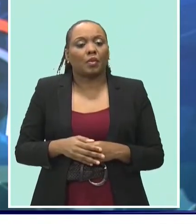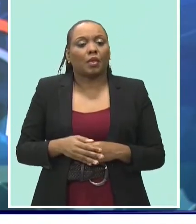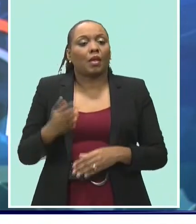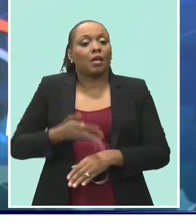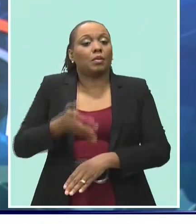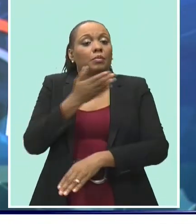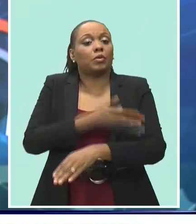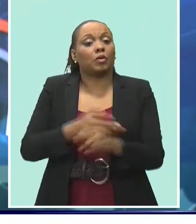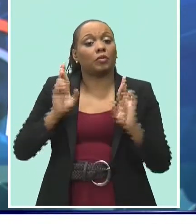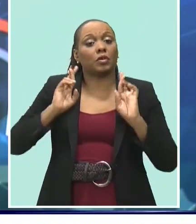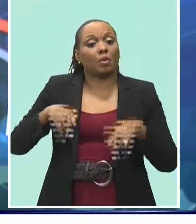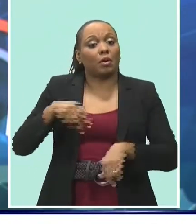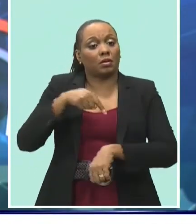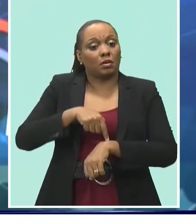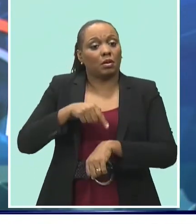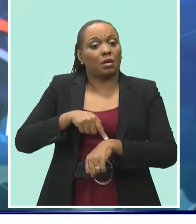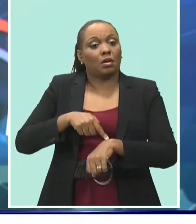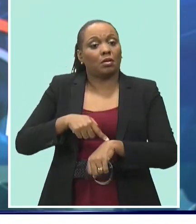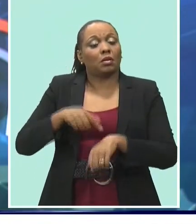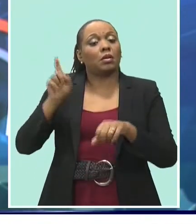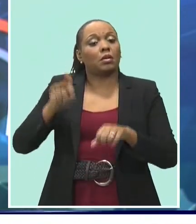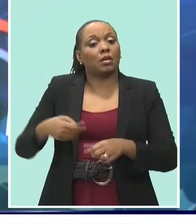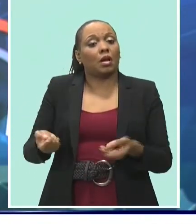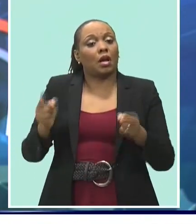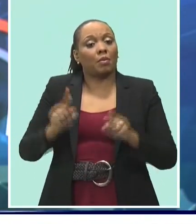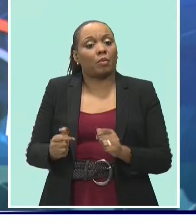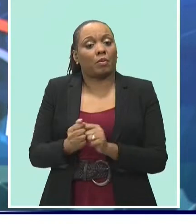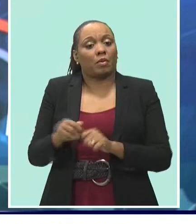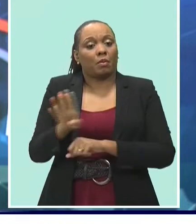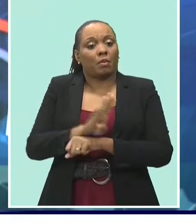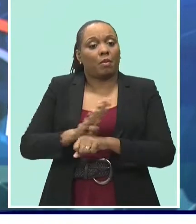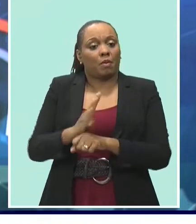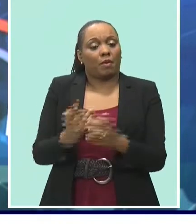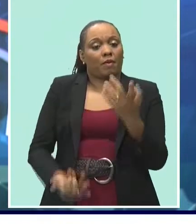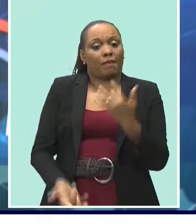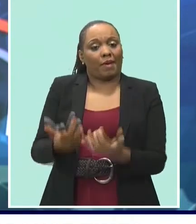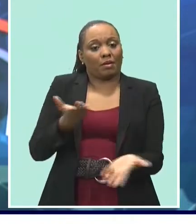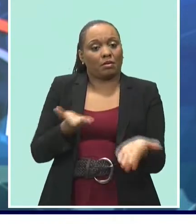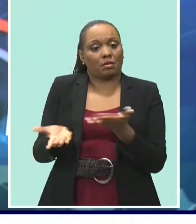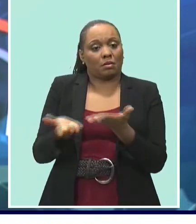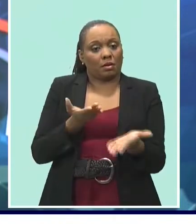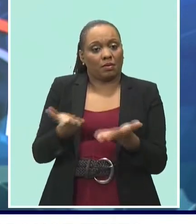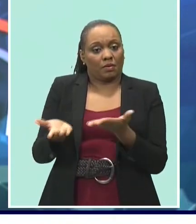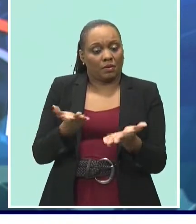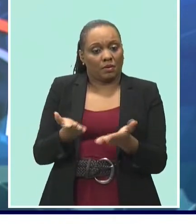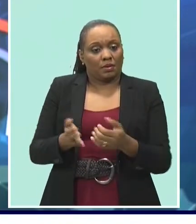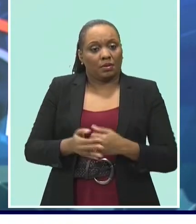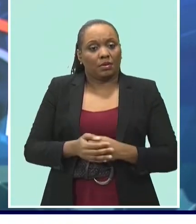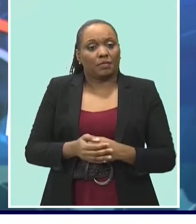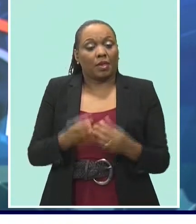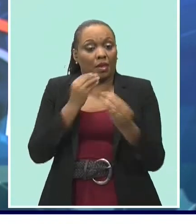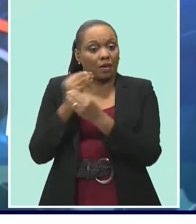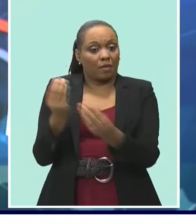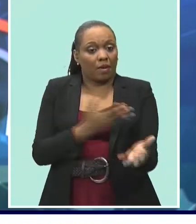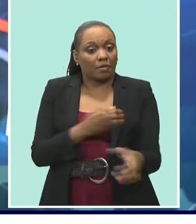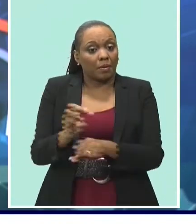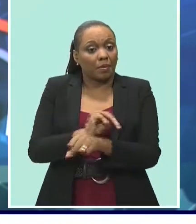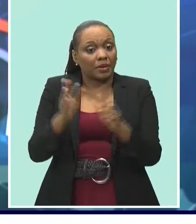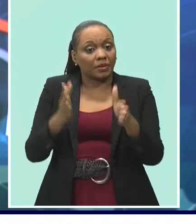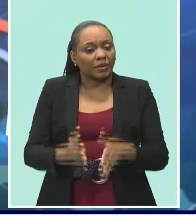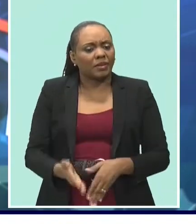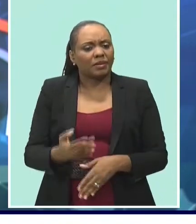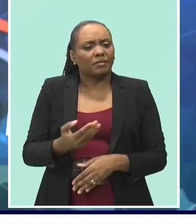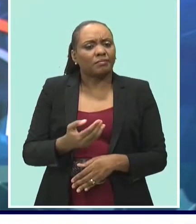major benefit of the planned move of the Barbados Fire Services headquarters from the city. Information Minister Senator Lucille Moe made the